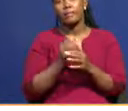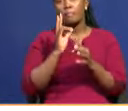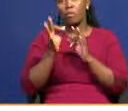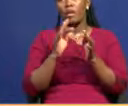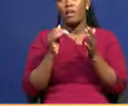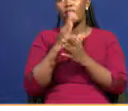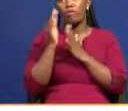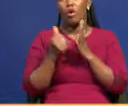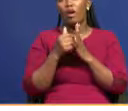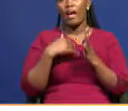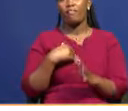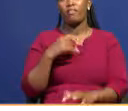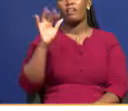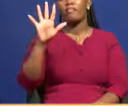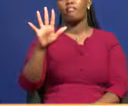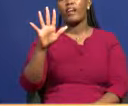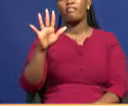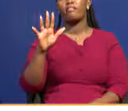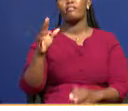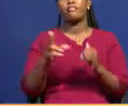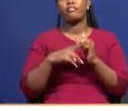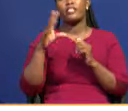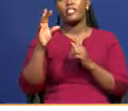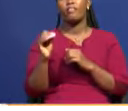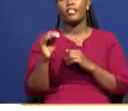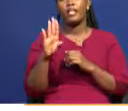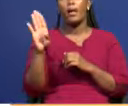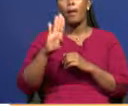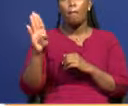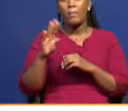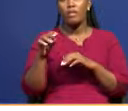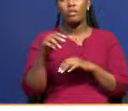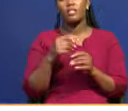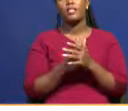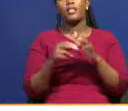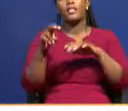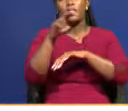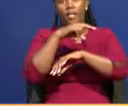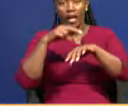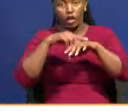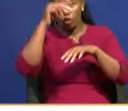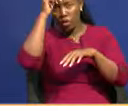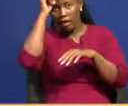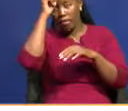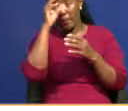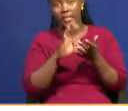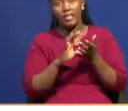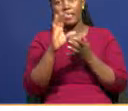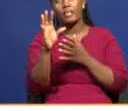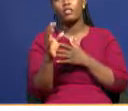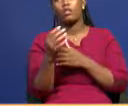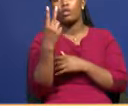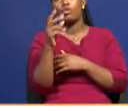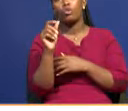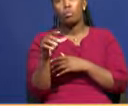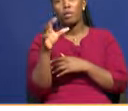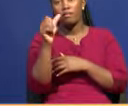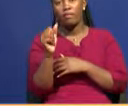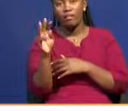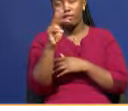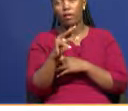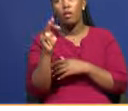are 570 billion mm-hmm. on pending bills. National government takes 2.5 billion out mm-hmm. of the 4 trillion.